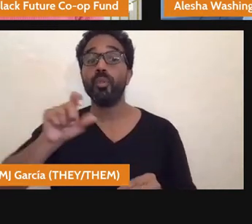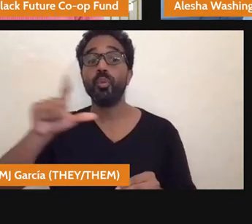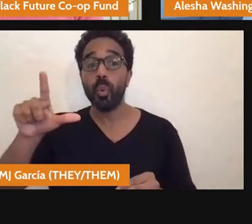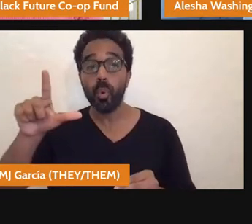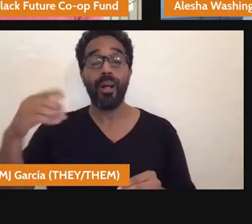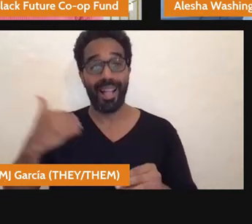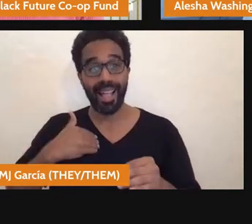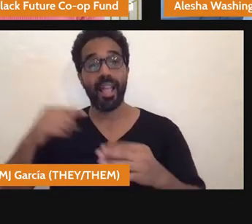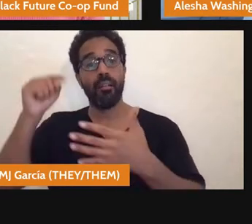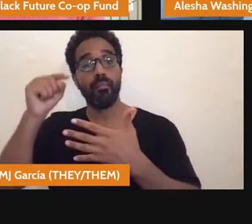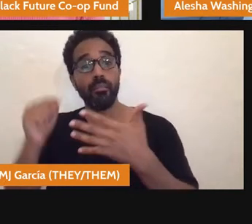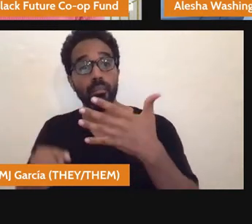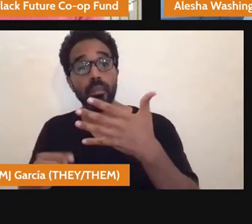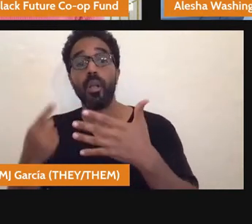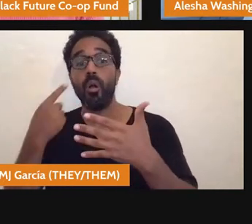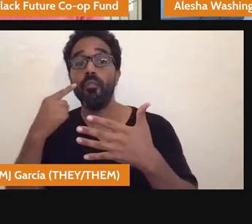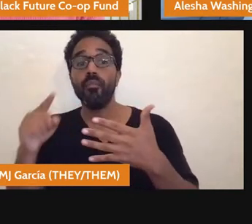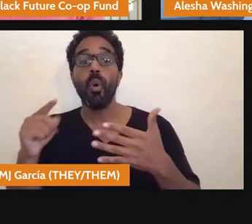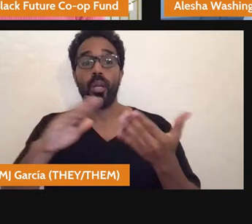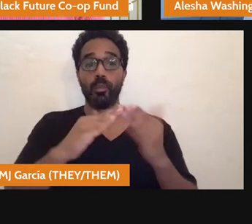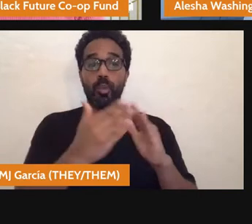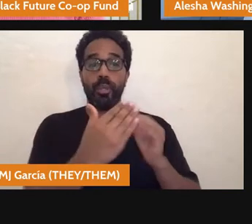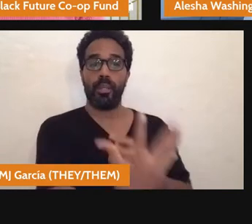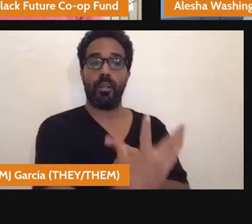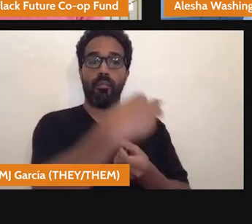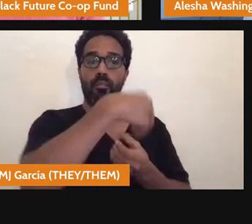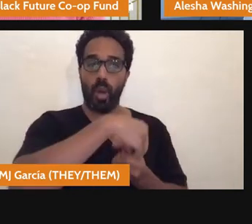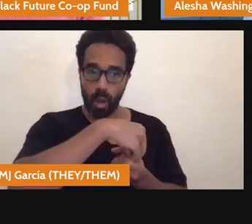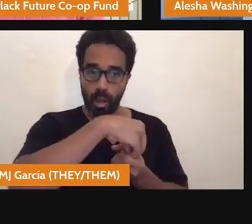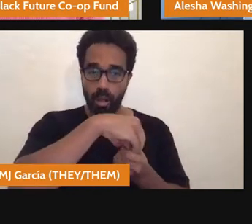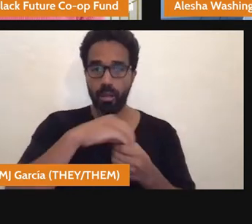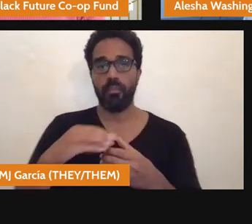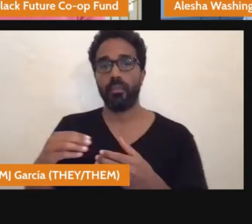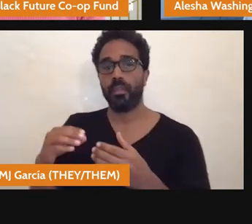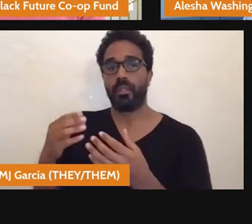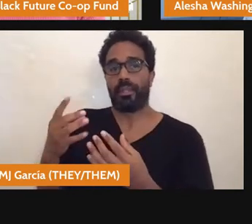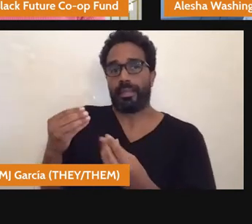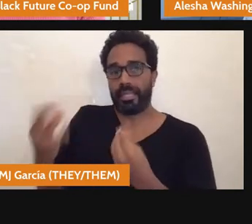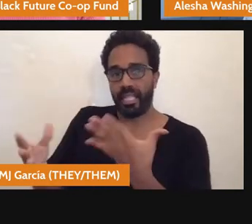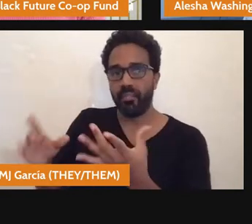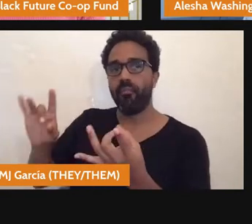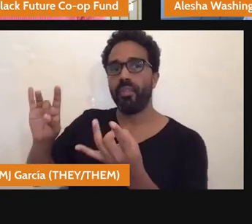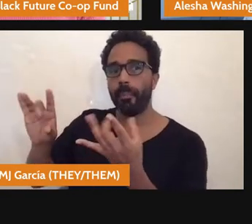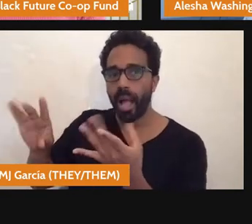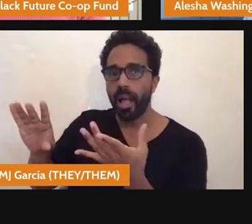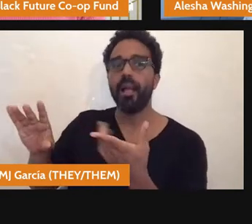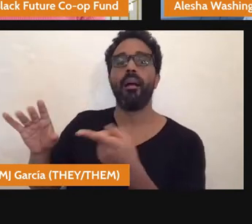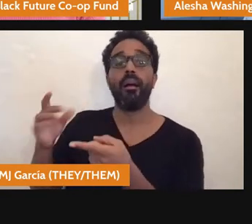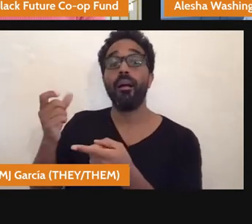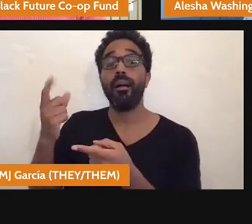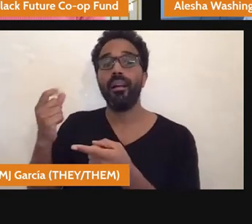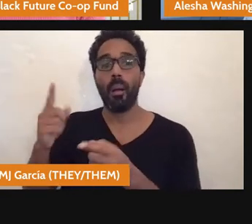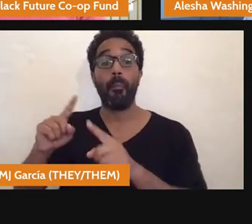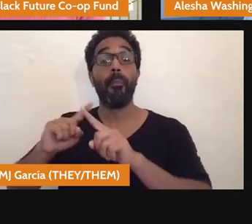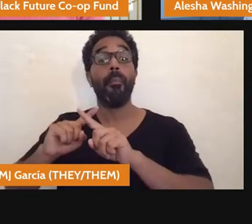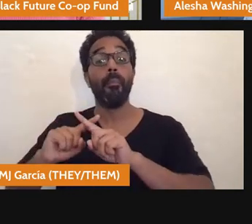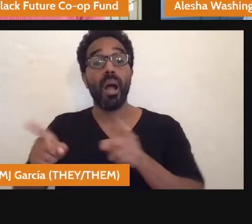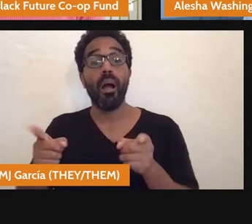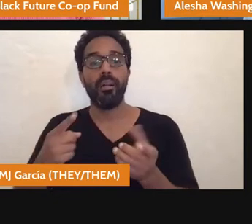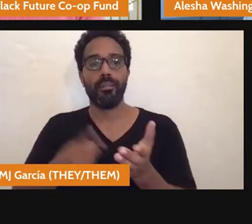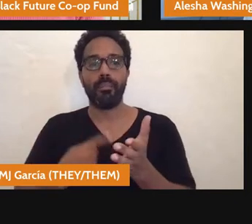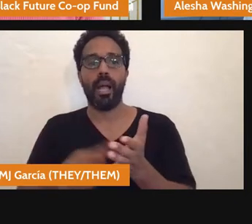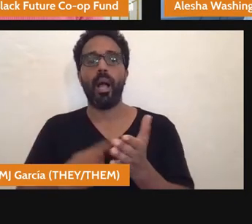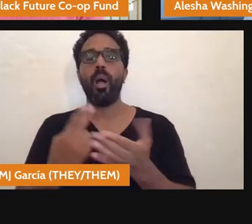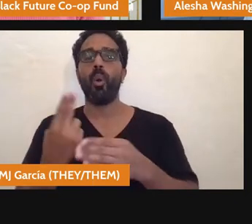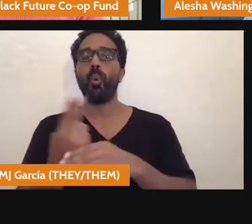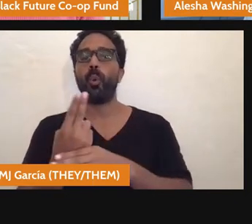community informed strategies. But it is really initially created as a gatekeeping from those